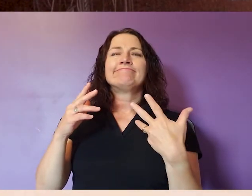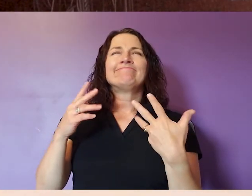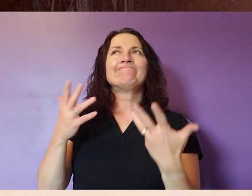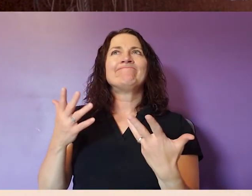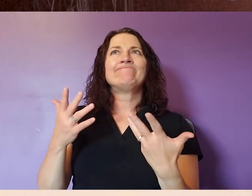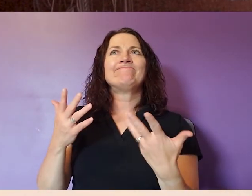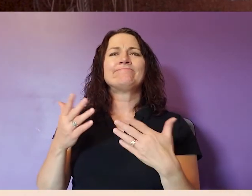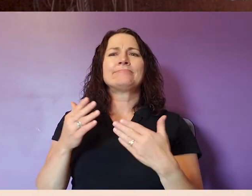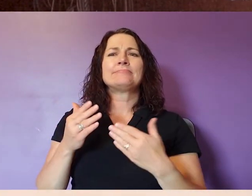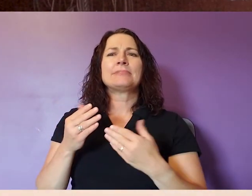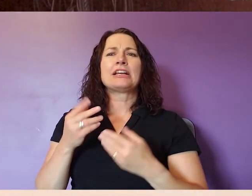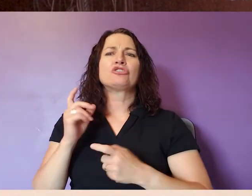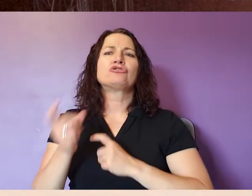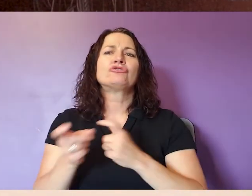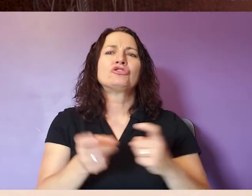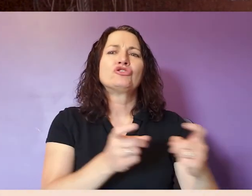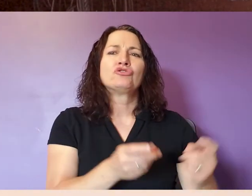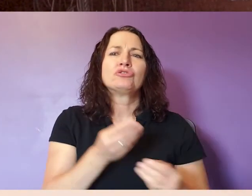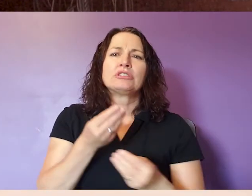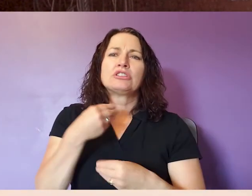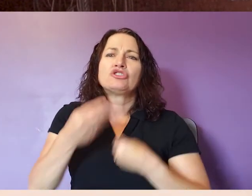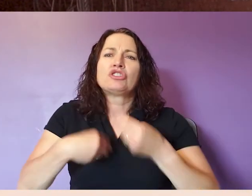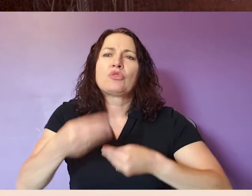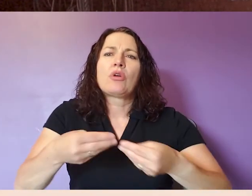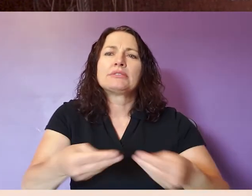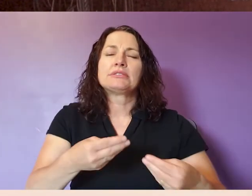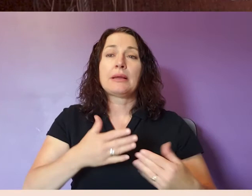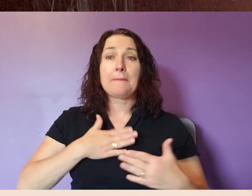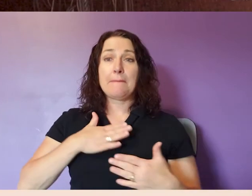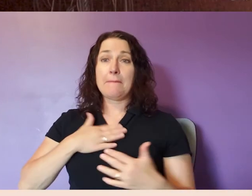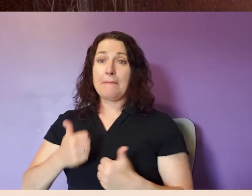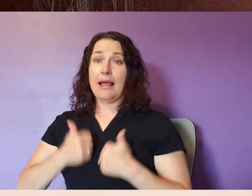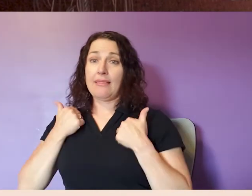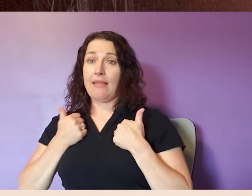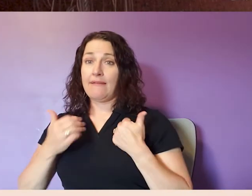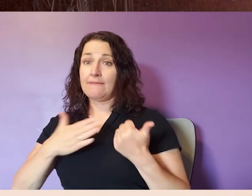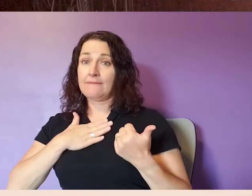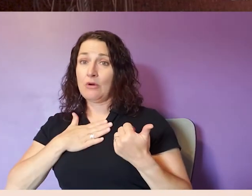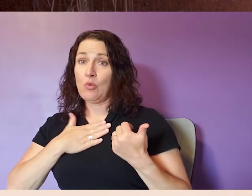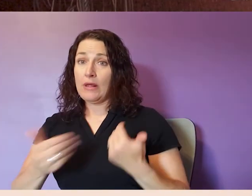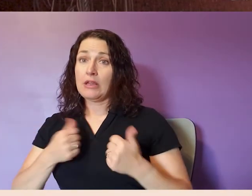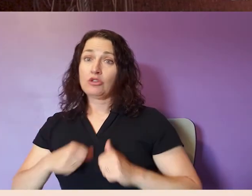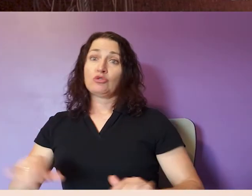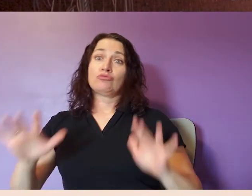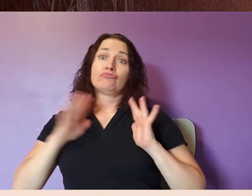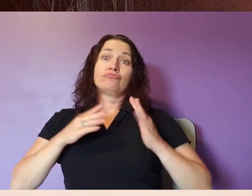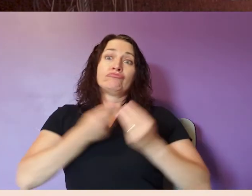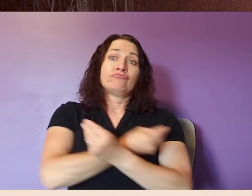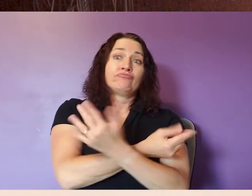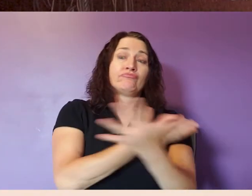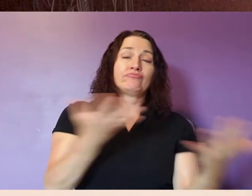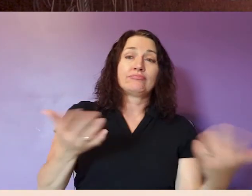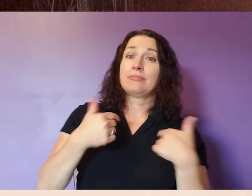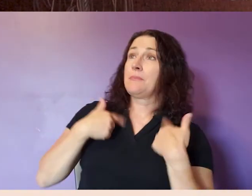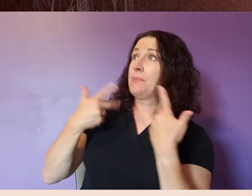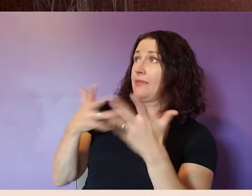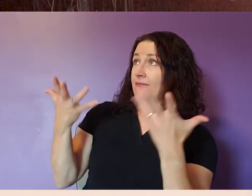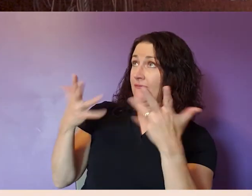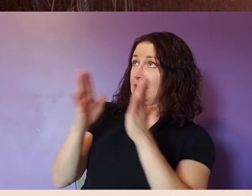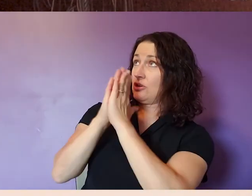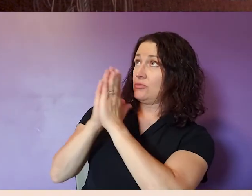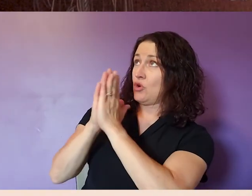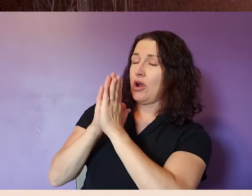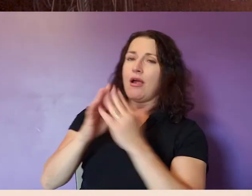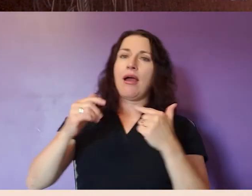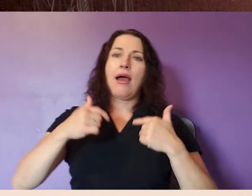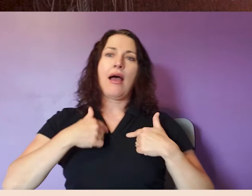generosity it's my then my life being a prayer because i prayed a